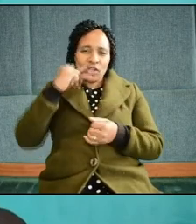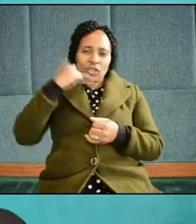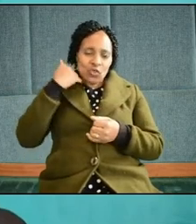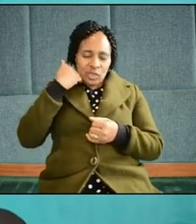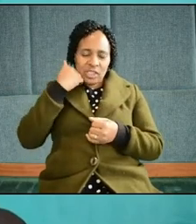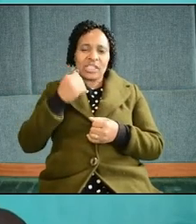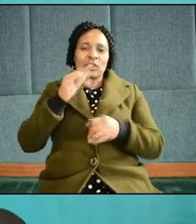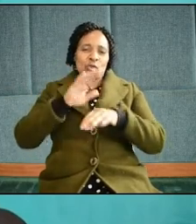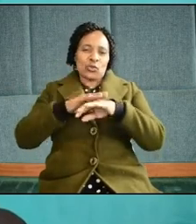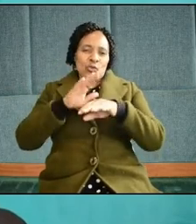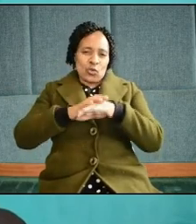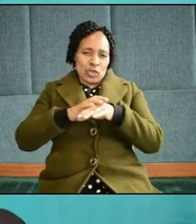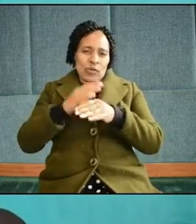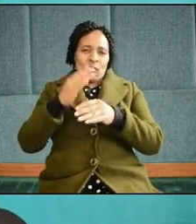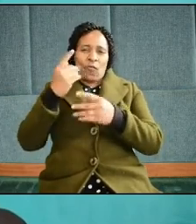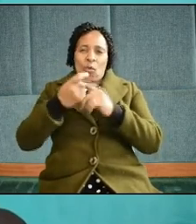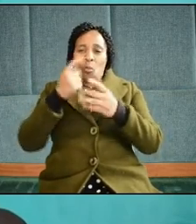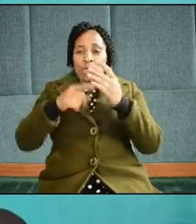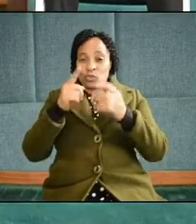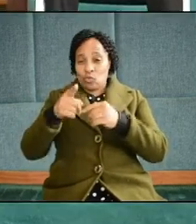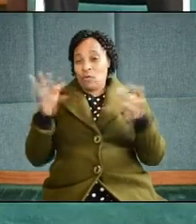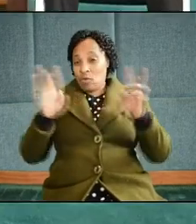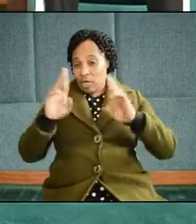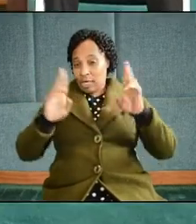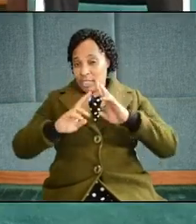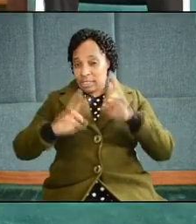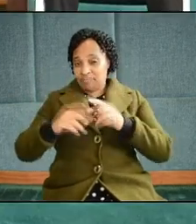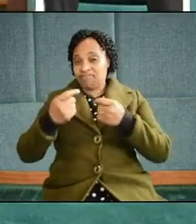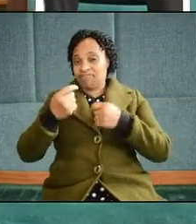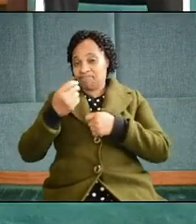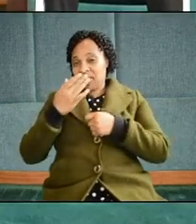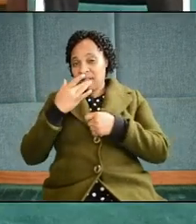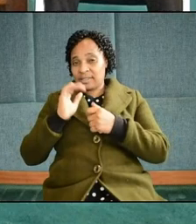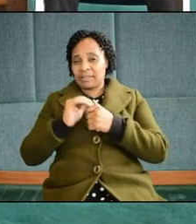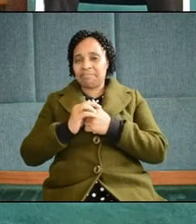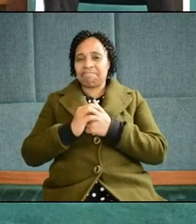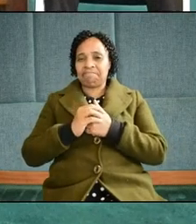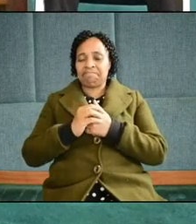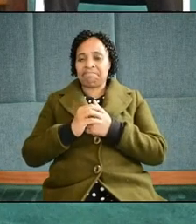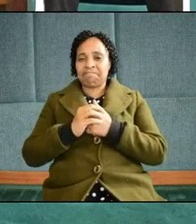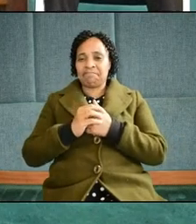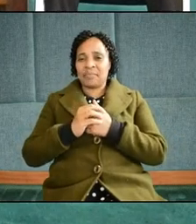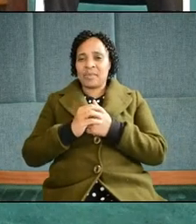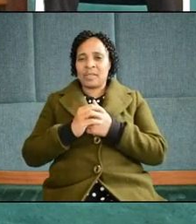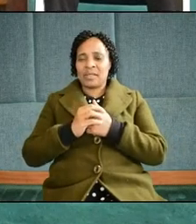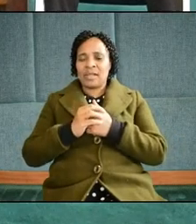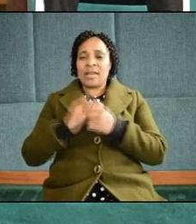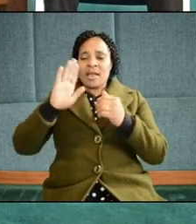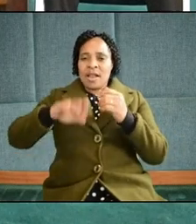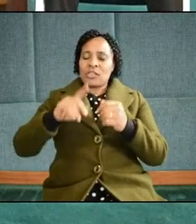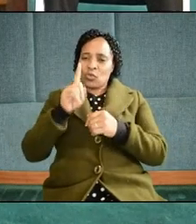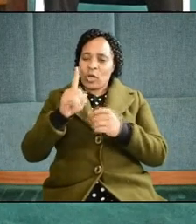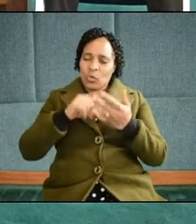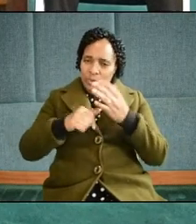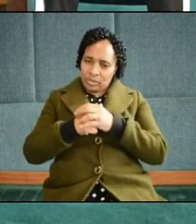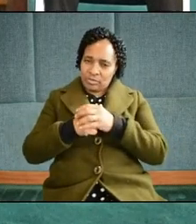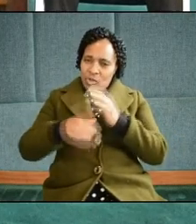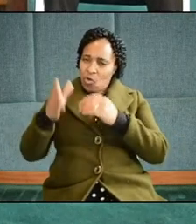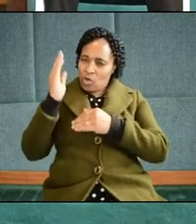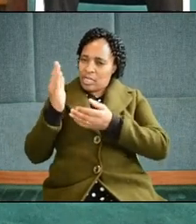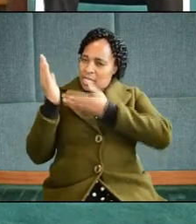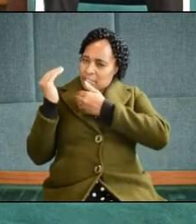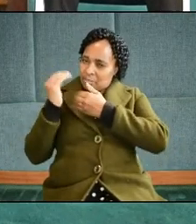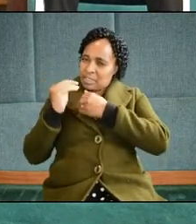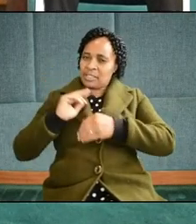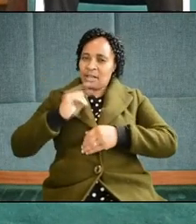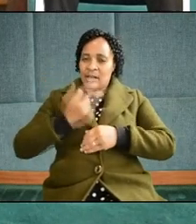good as what you have already tasted. Yeah. And the last one is, God expects us to